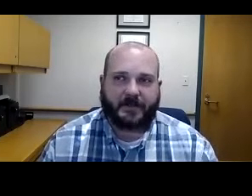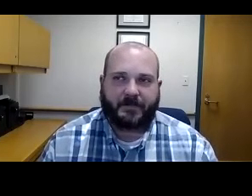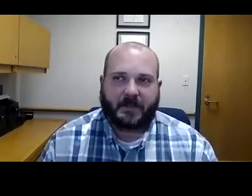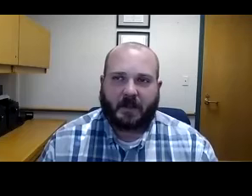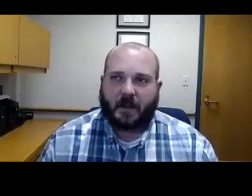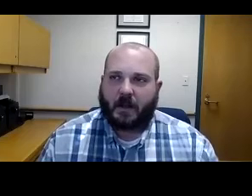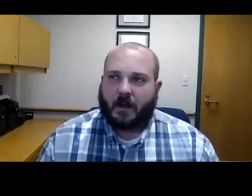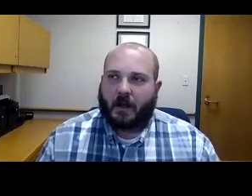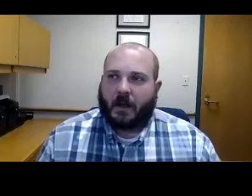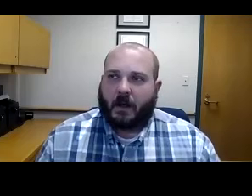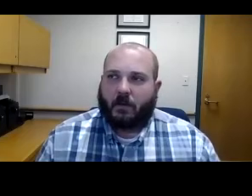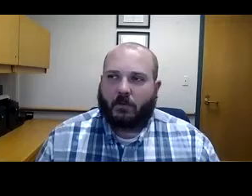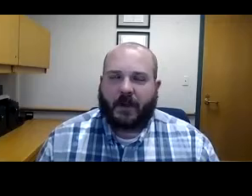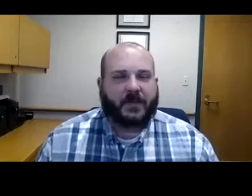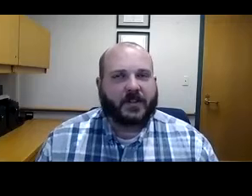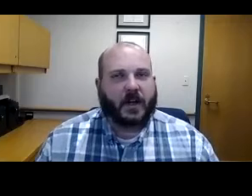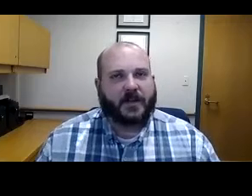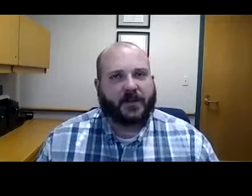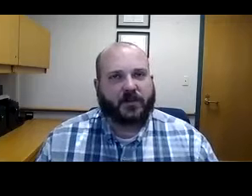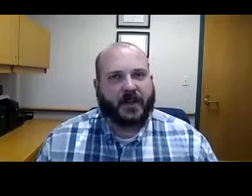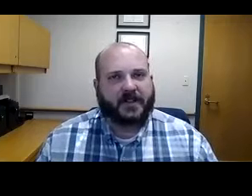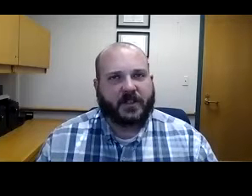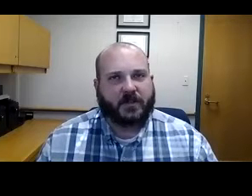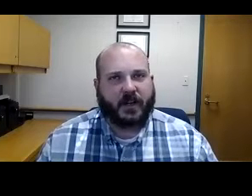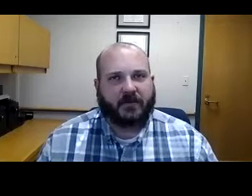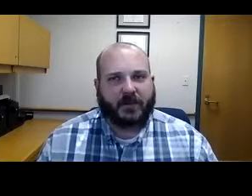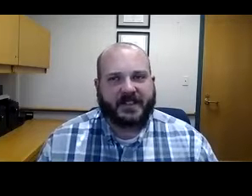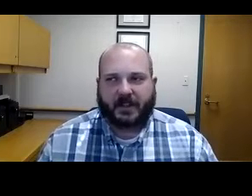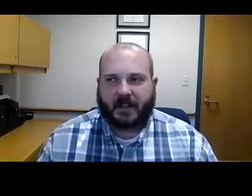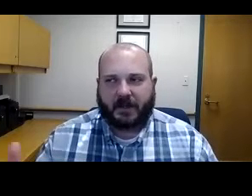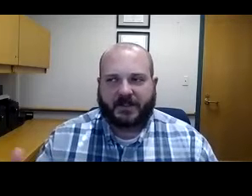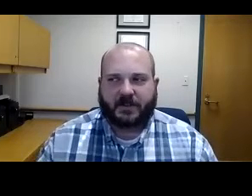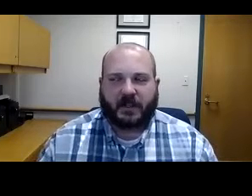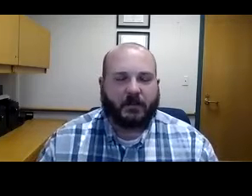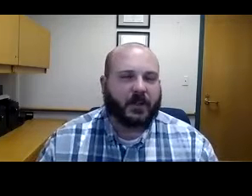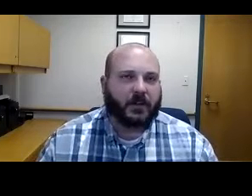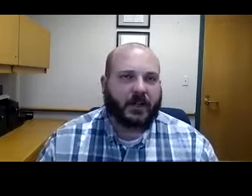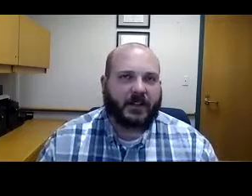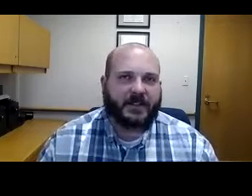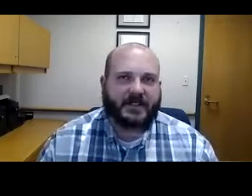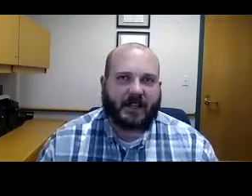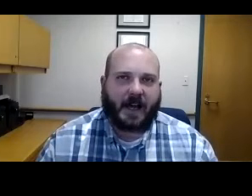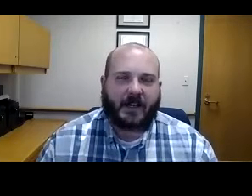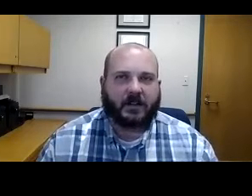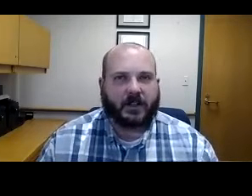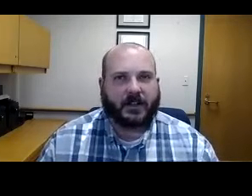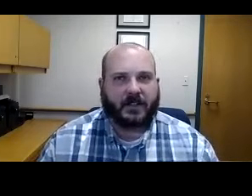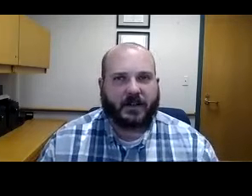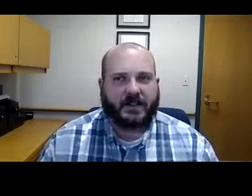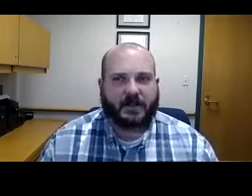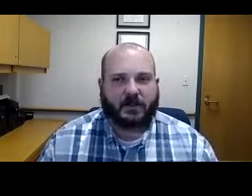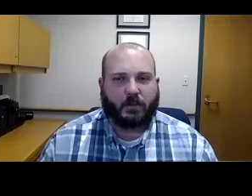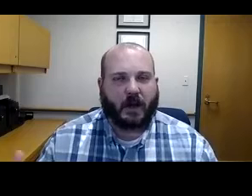us. We haven't talked about the transmission rate recently, but certainly when we look at this slide and look at